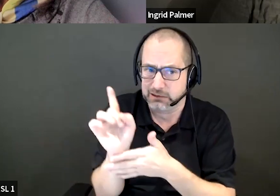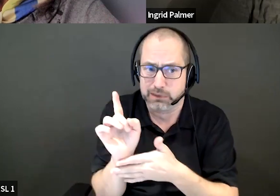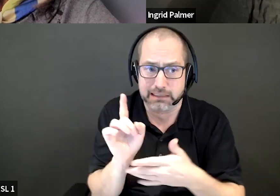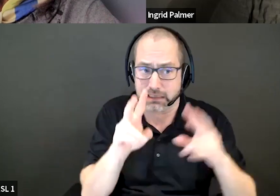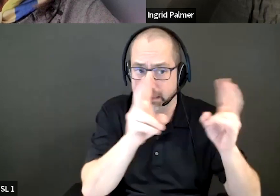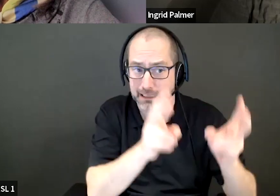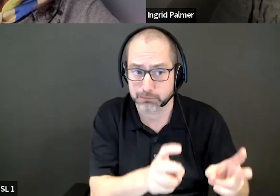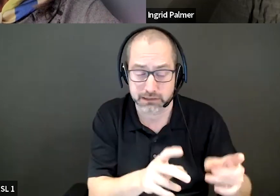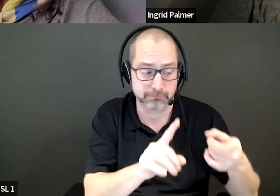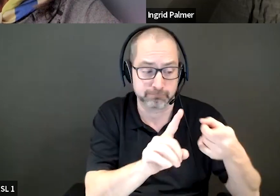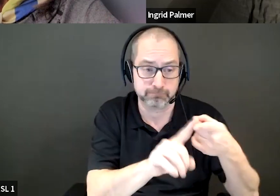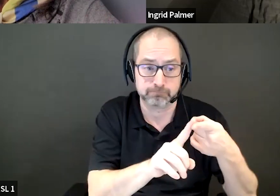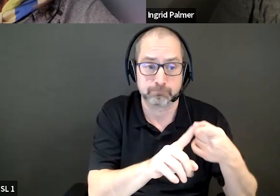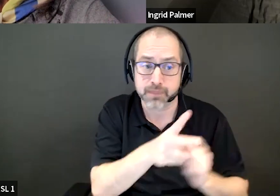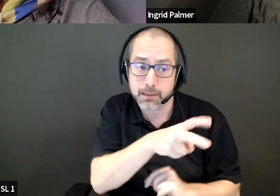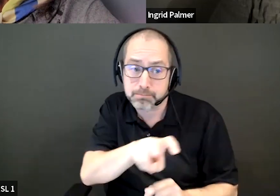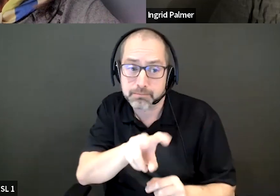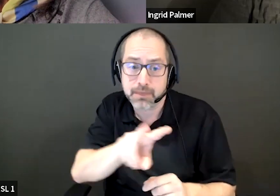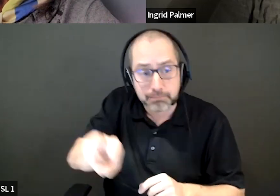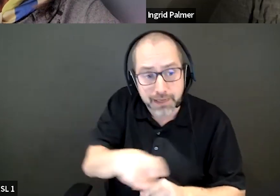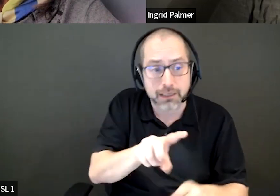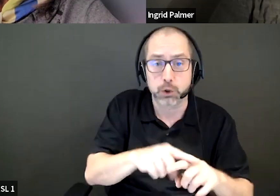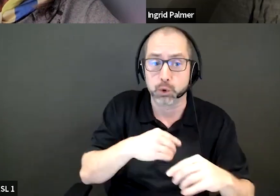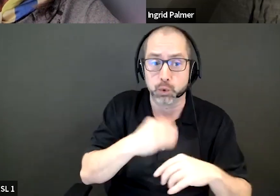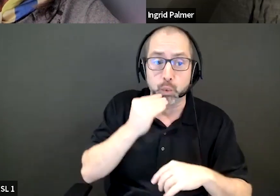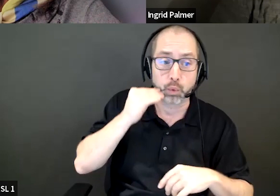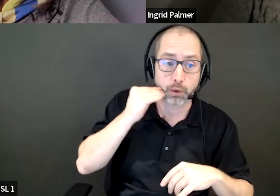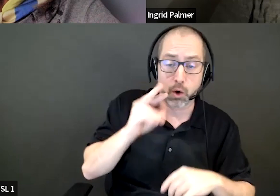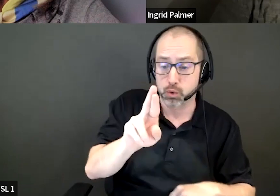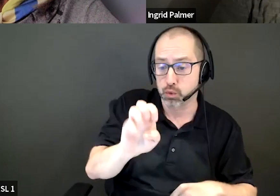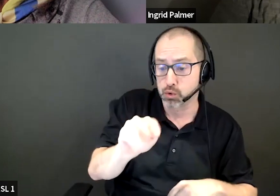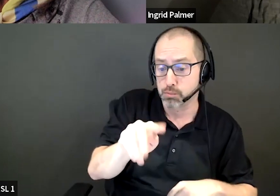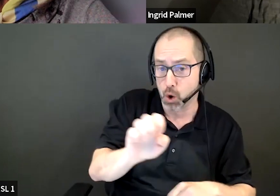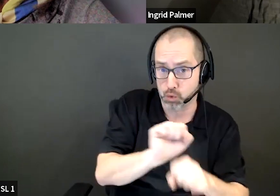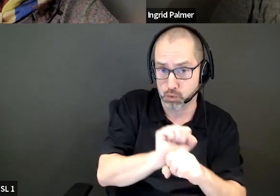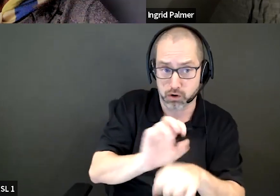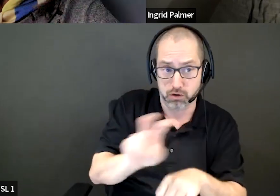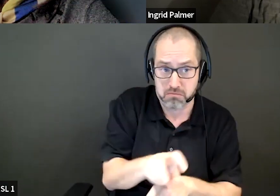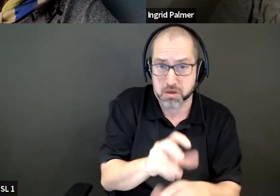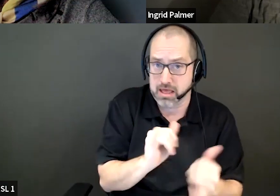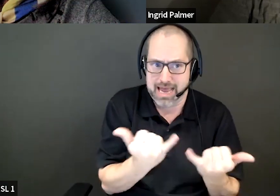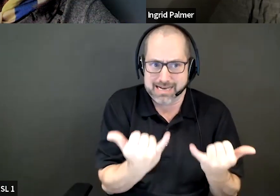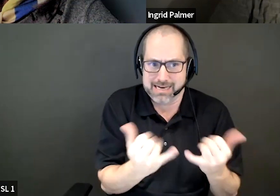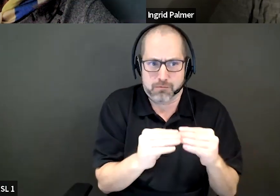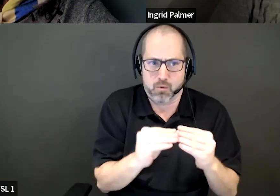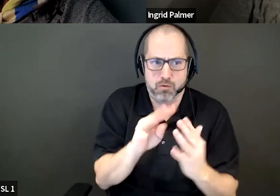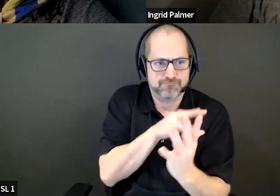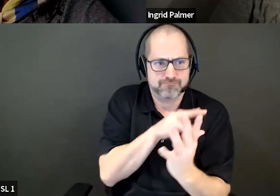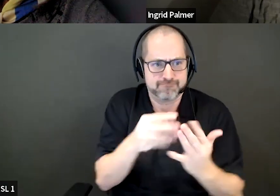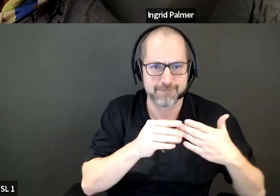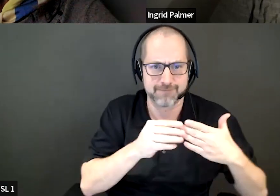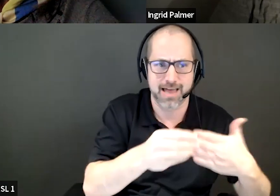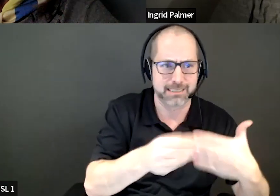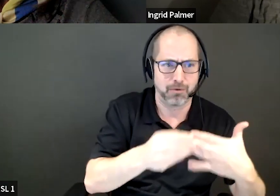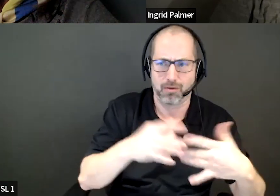the pivot to remote work and how it has increased flexibility in the workplace and